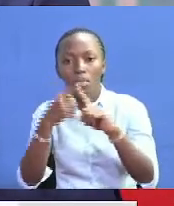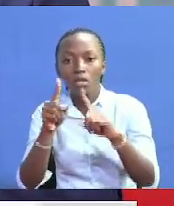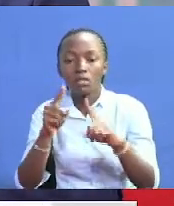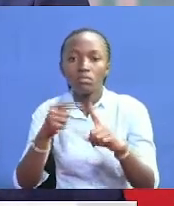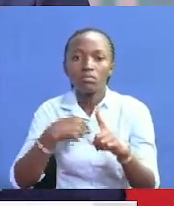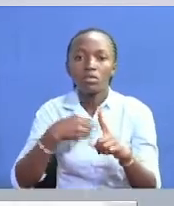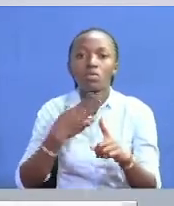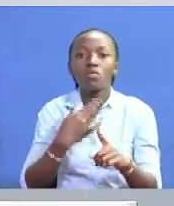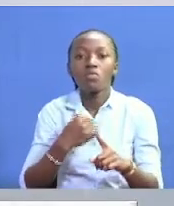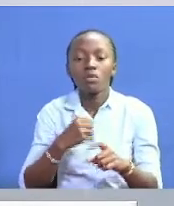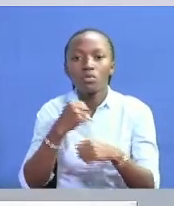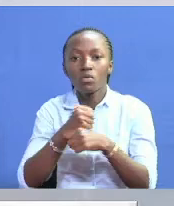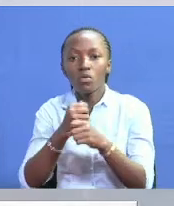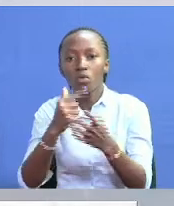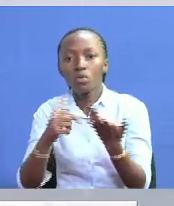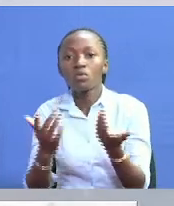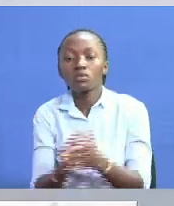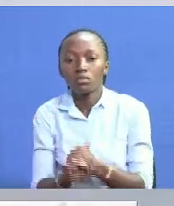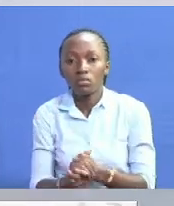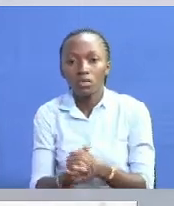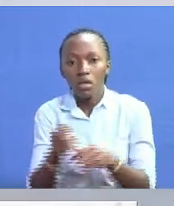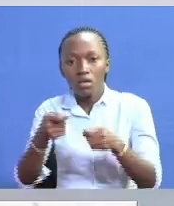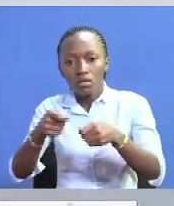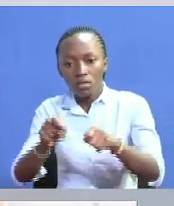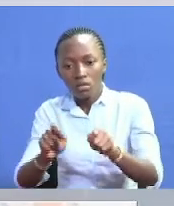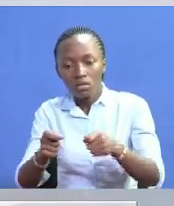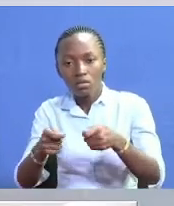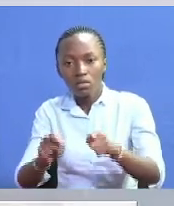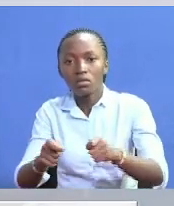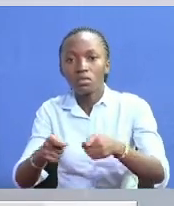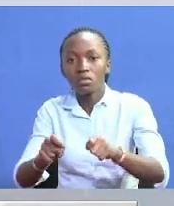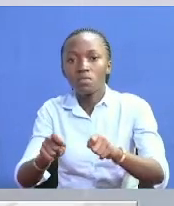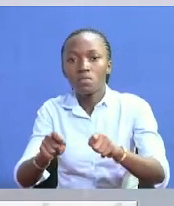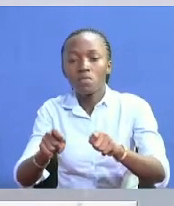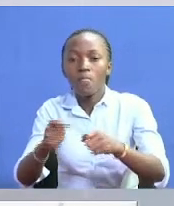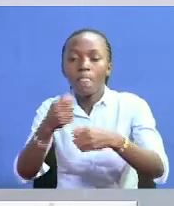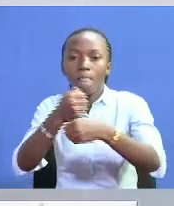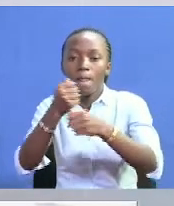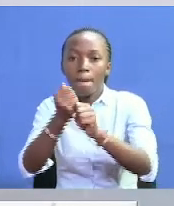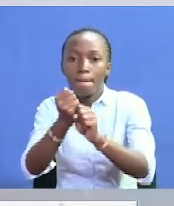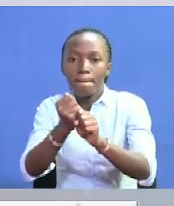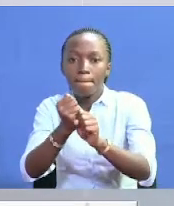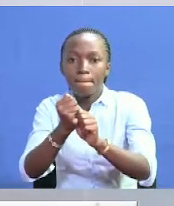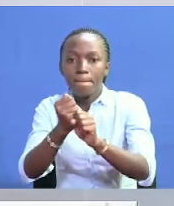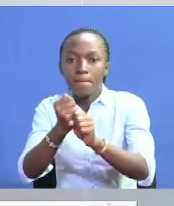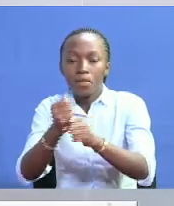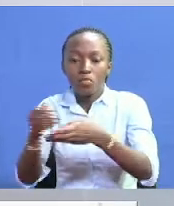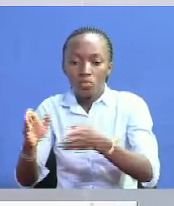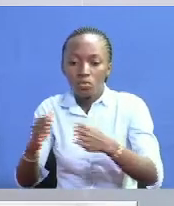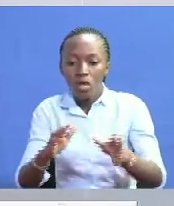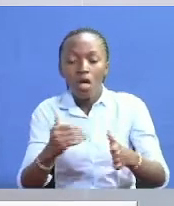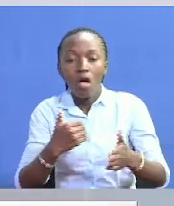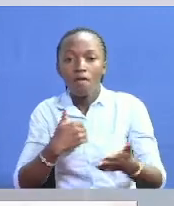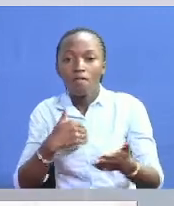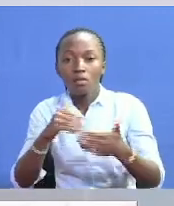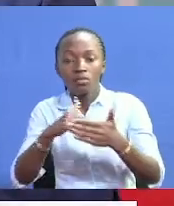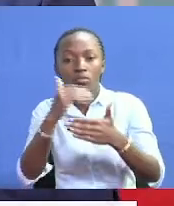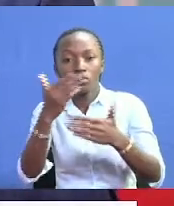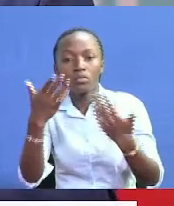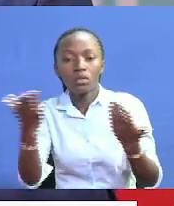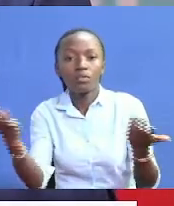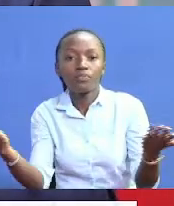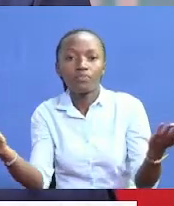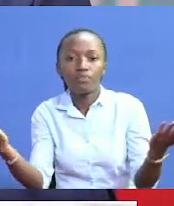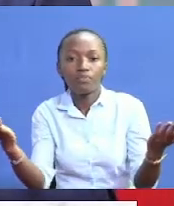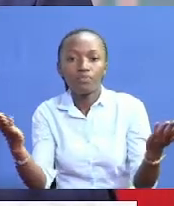recent past, is try and really work on and exploit the opportunities that we have out there. Because let me give you,